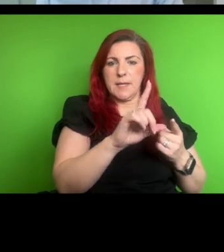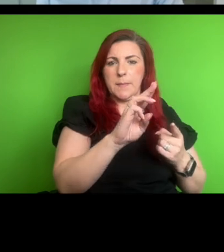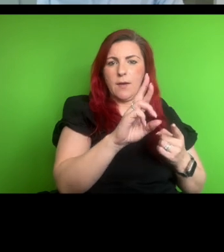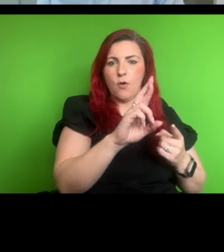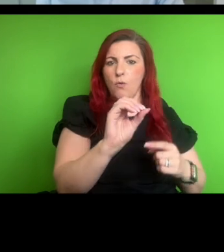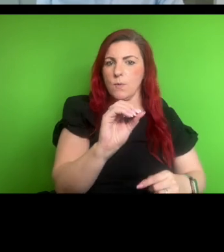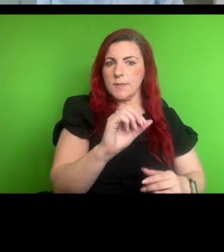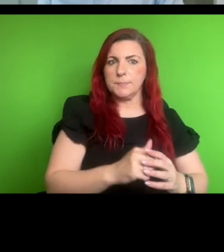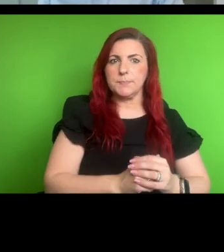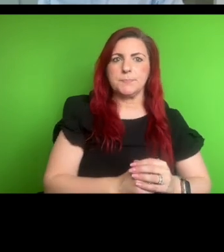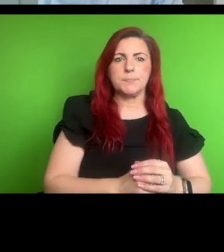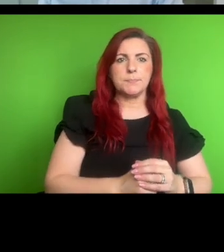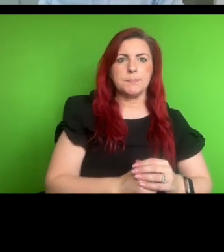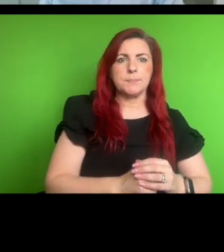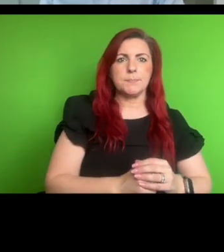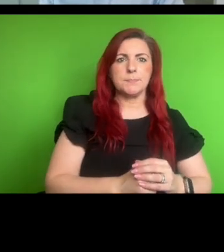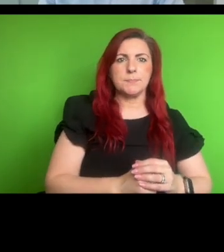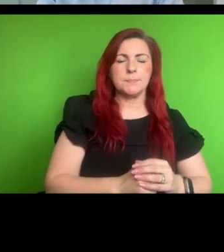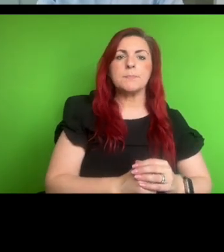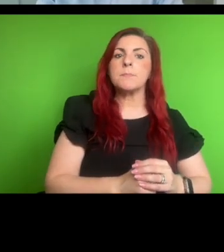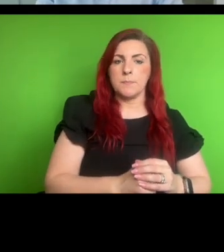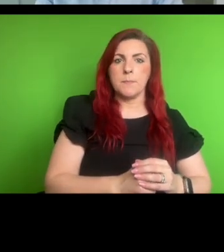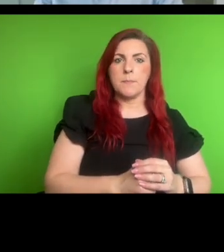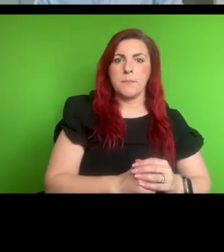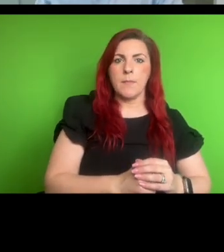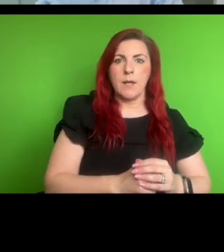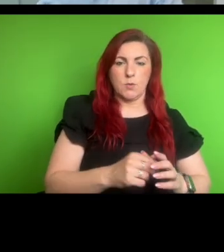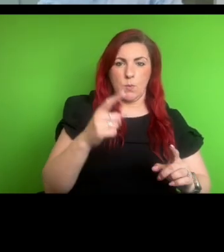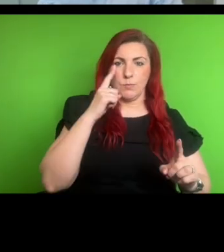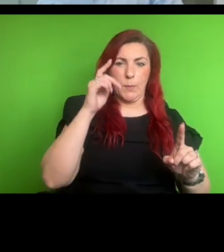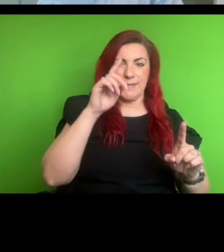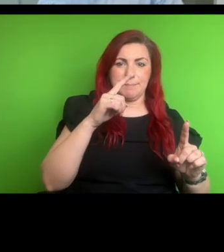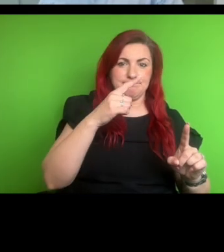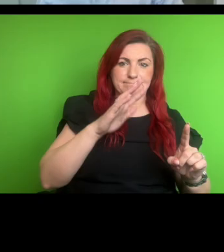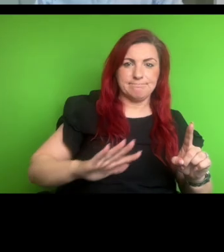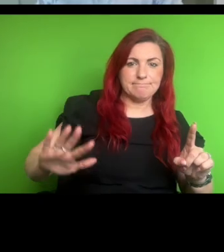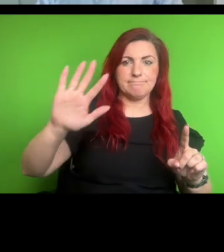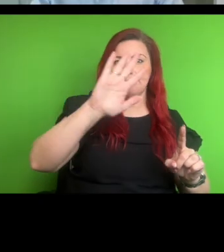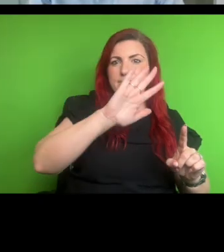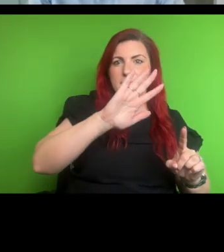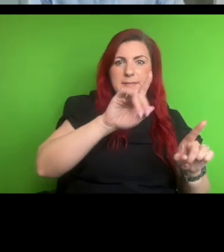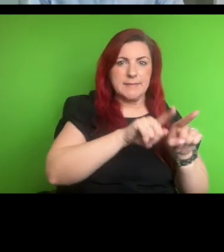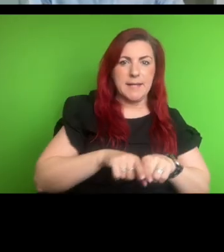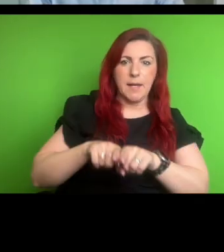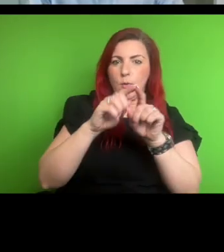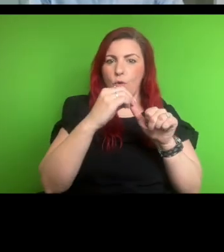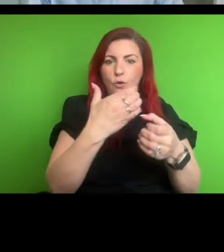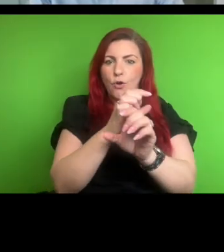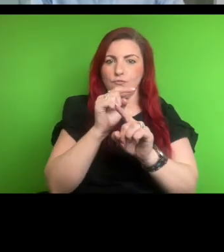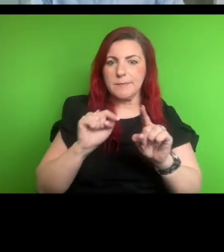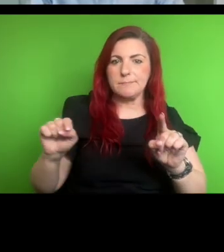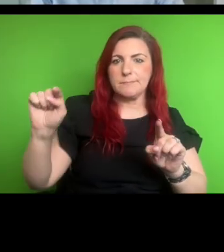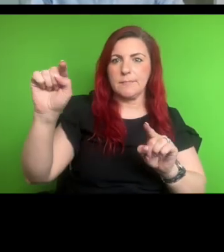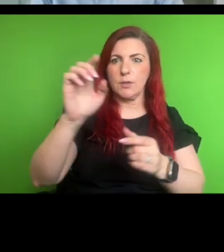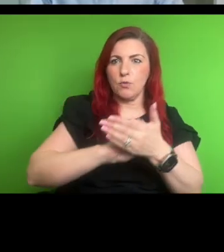So this is mirrored right across Europe, and the main players in the development of the standard are